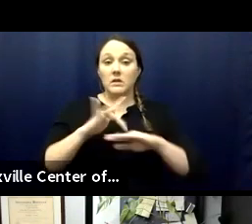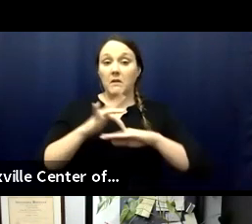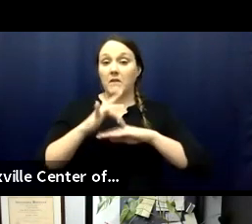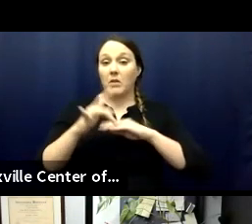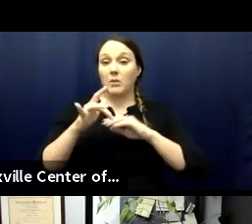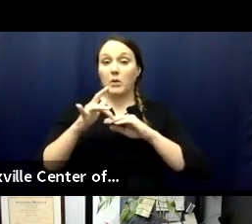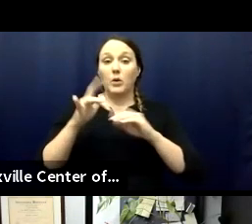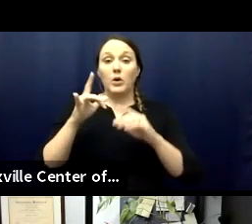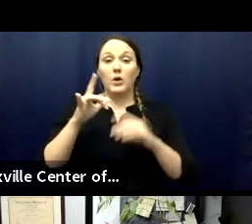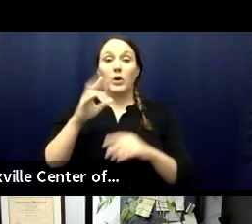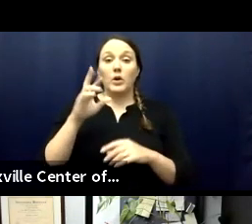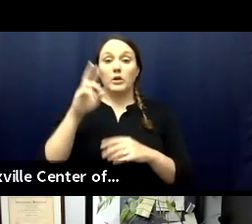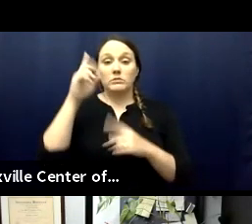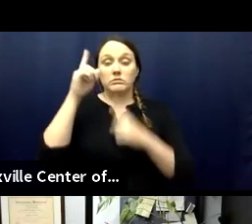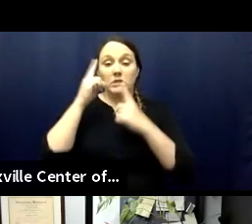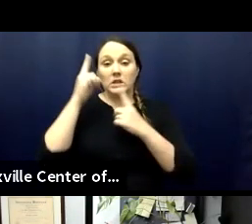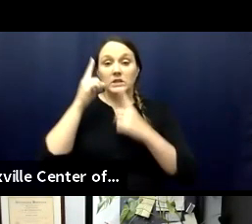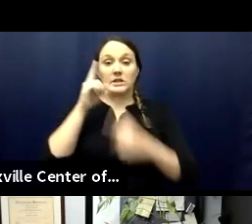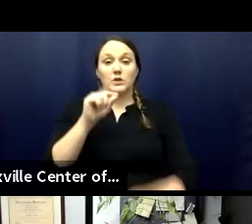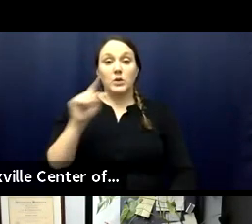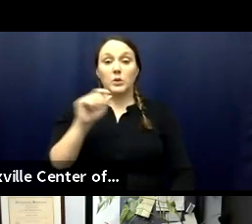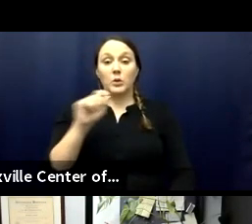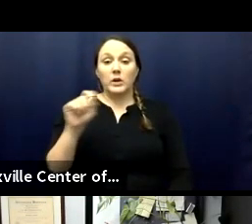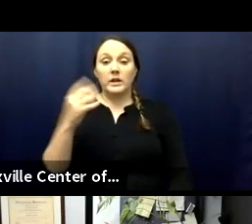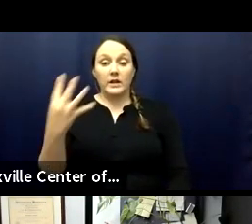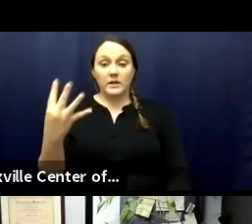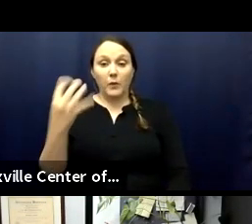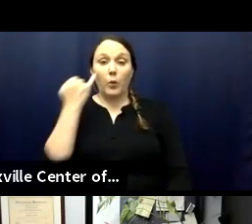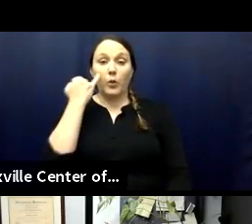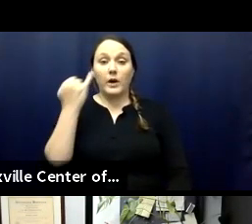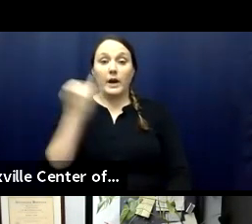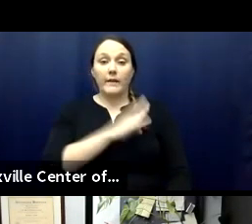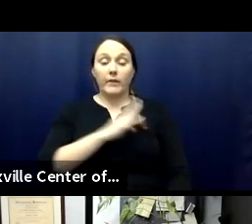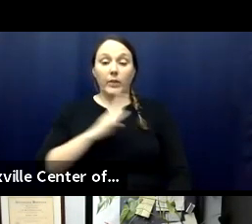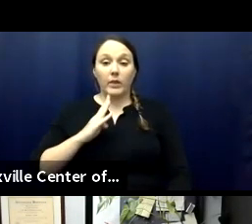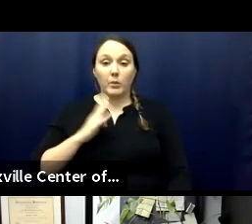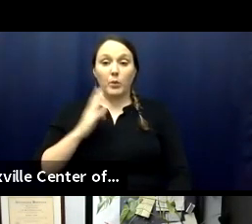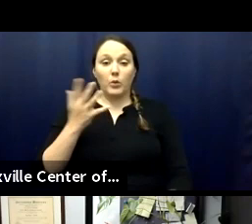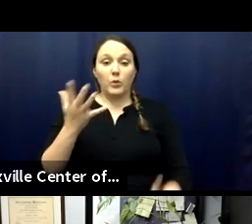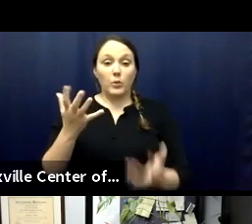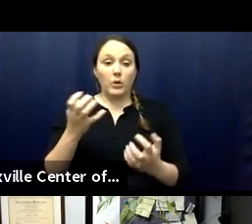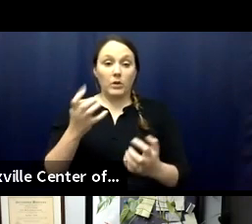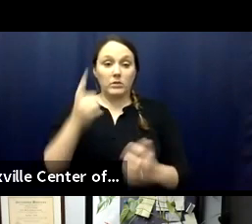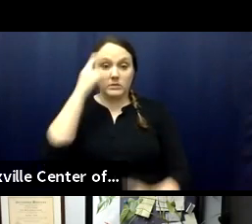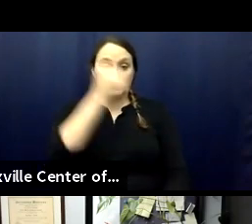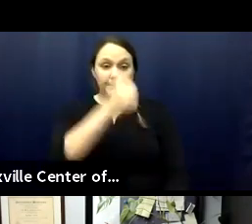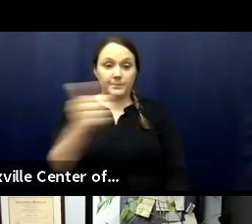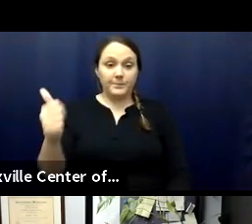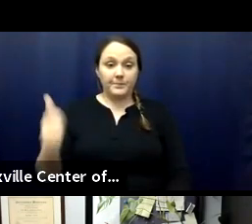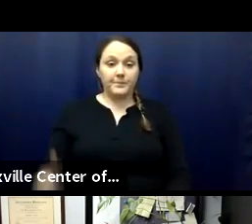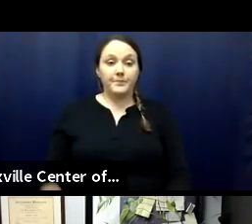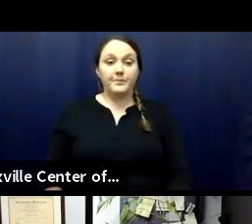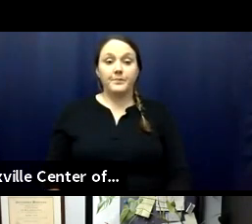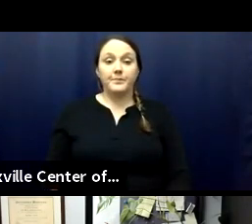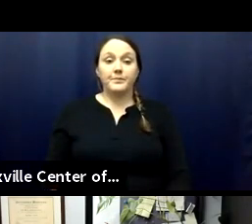reconsider 2020-4 if the board would like.